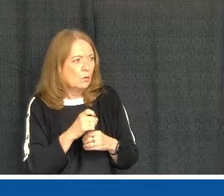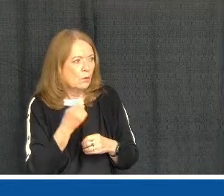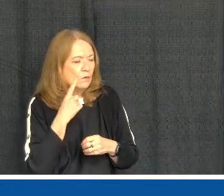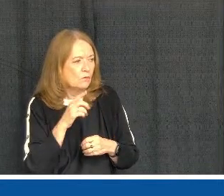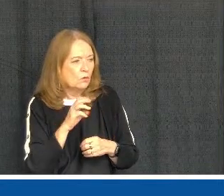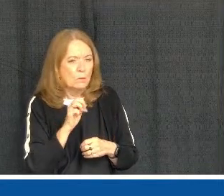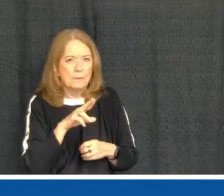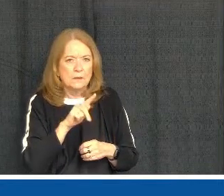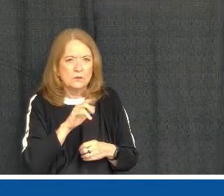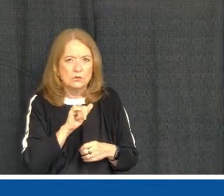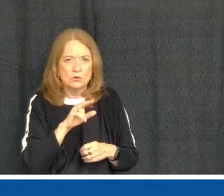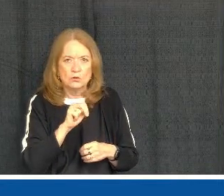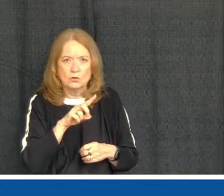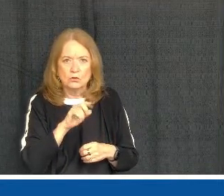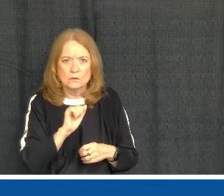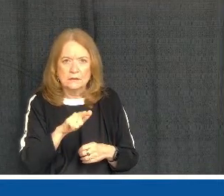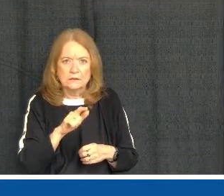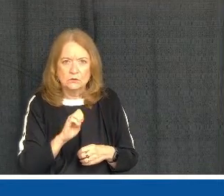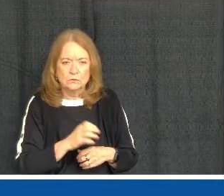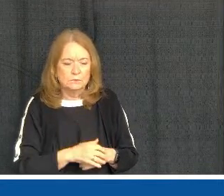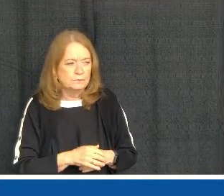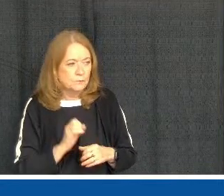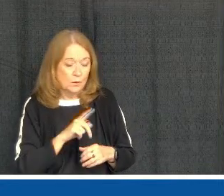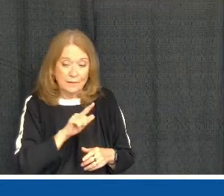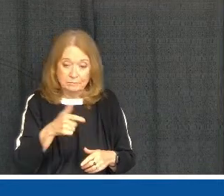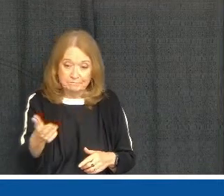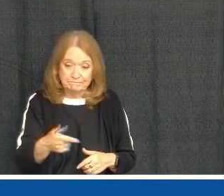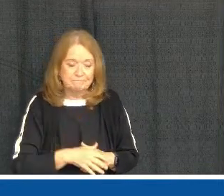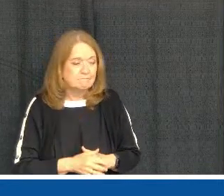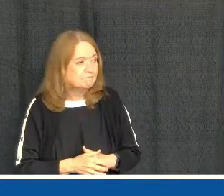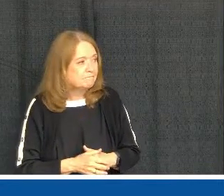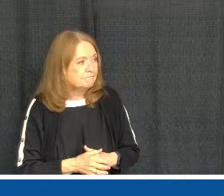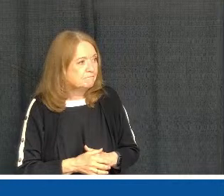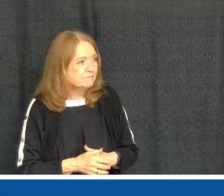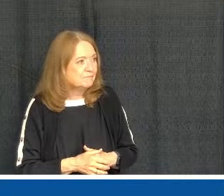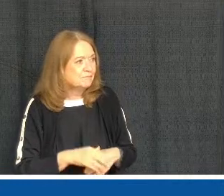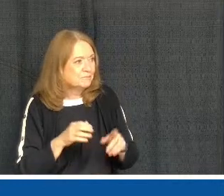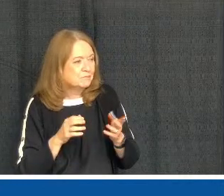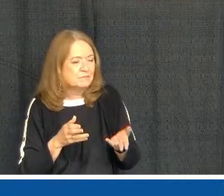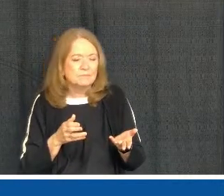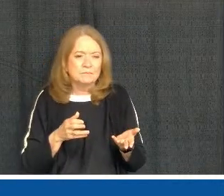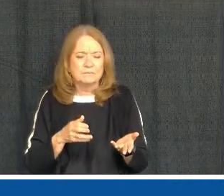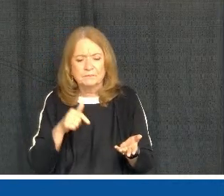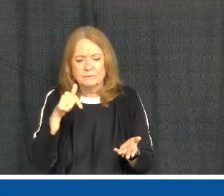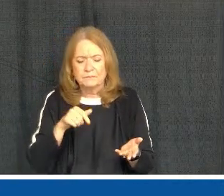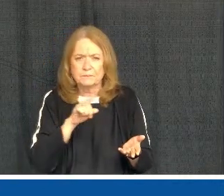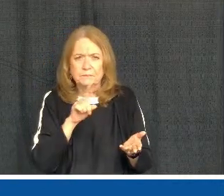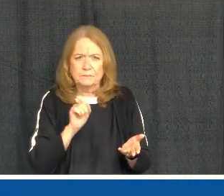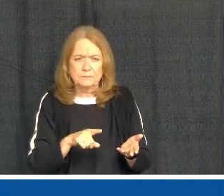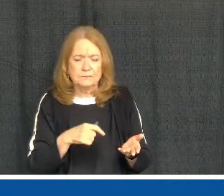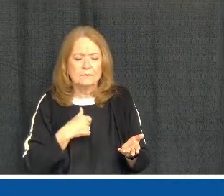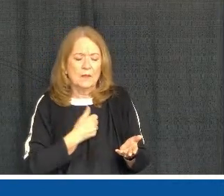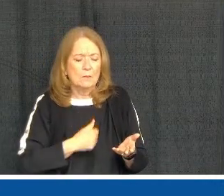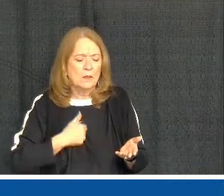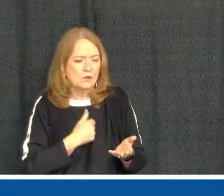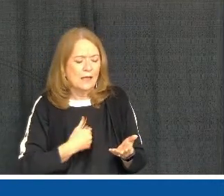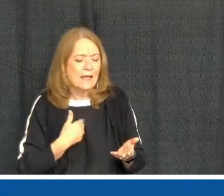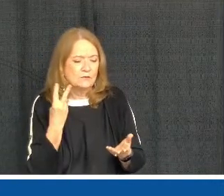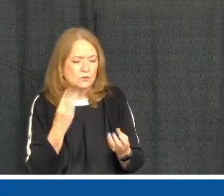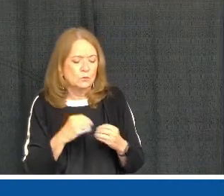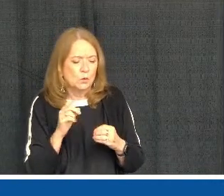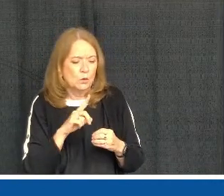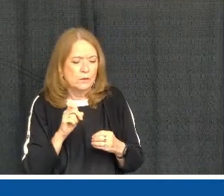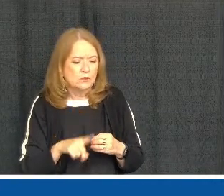Tyndall. Okay. Back to you, Mr. Tyndall. This question, I apologize, I have two more